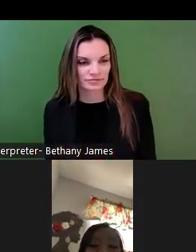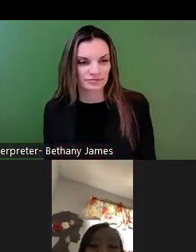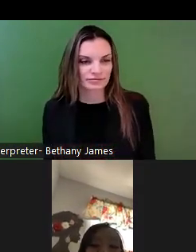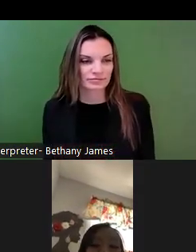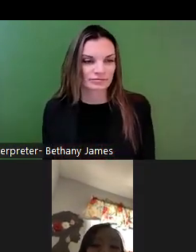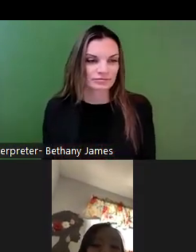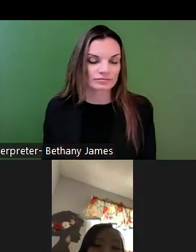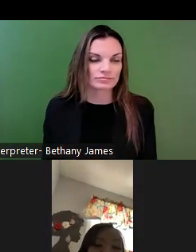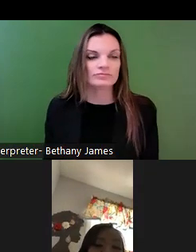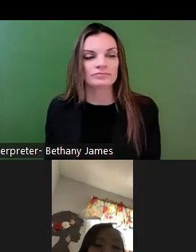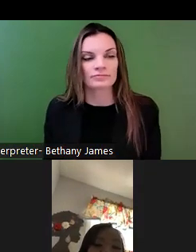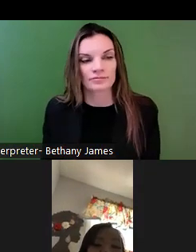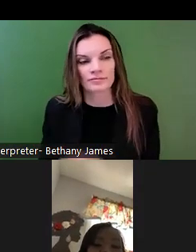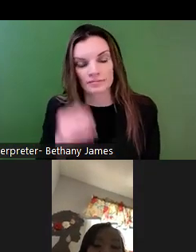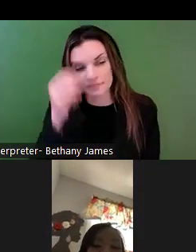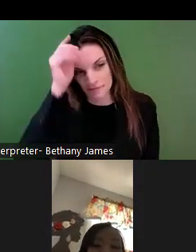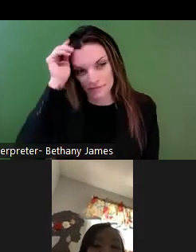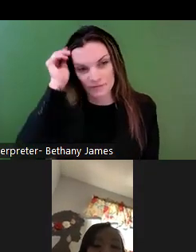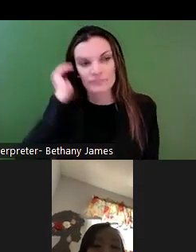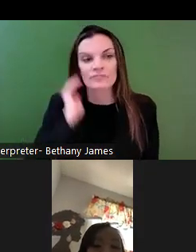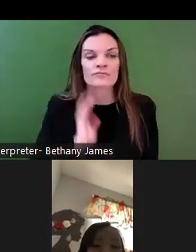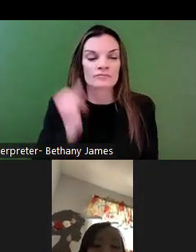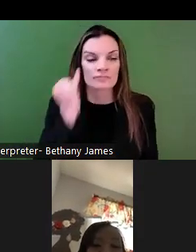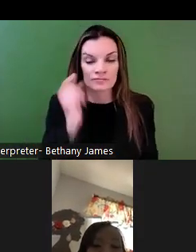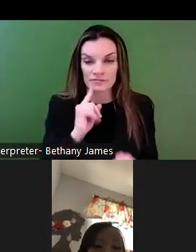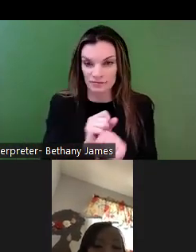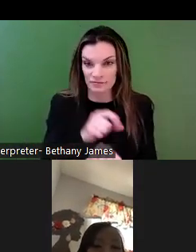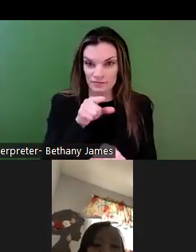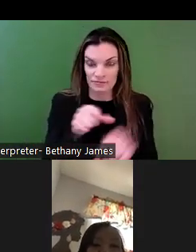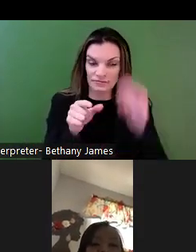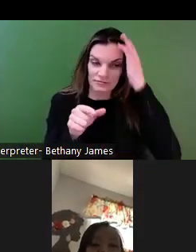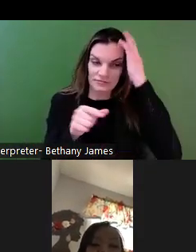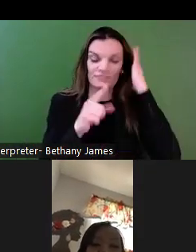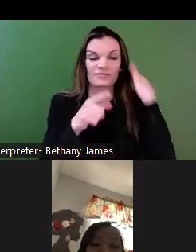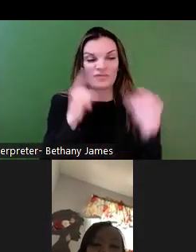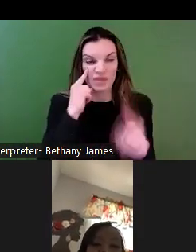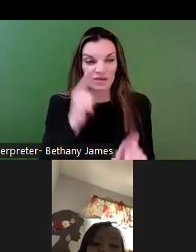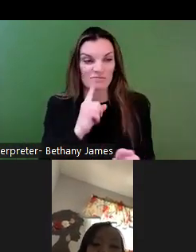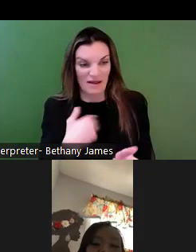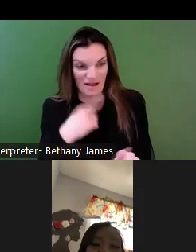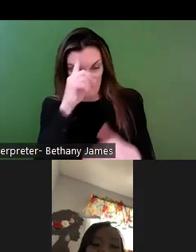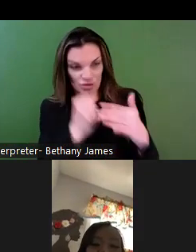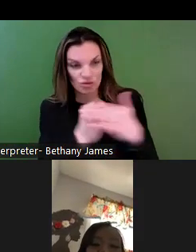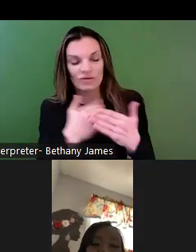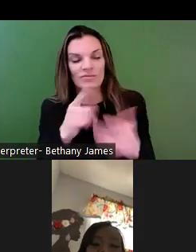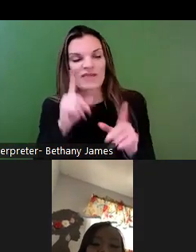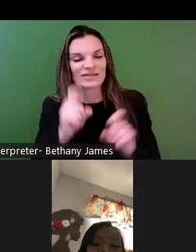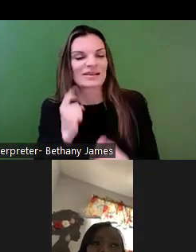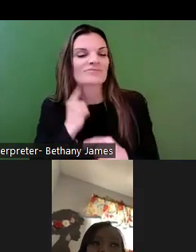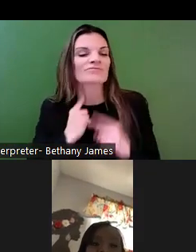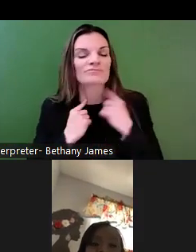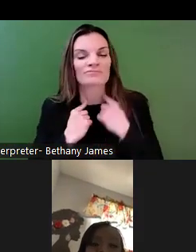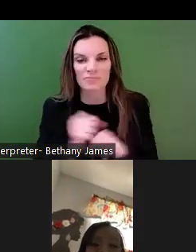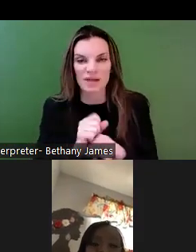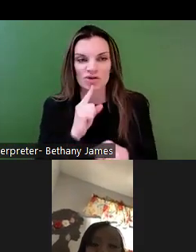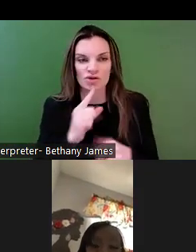is that you want to do a carotid duplex ultrasound. So we have 2 arteries in our neck called the carotids. You want to make sure to see, that's